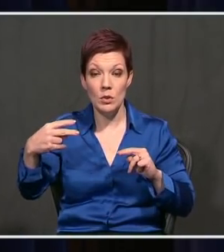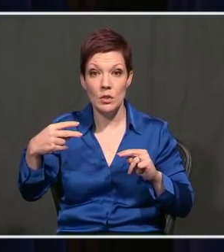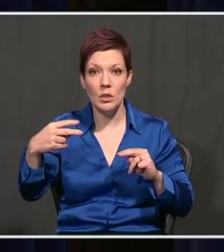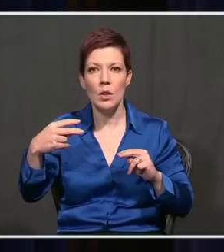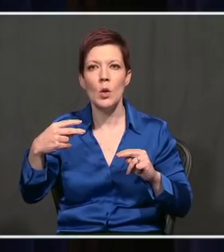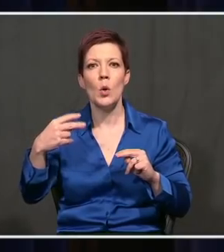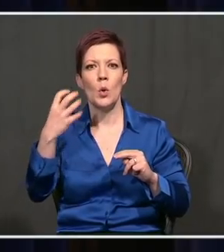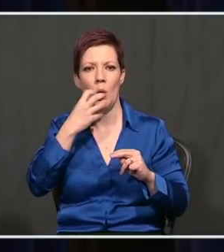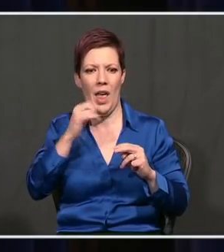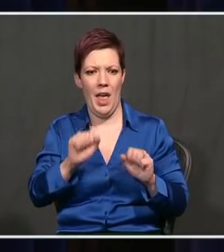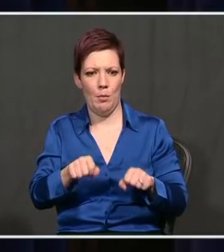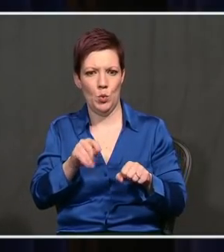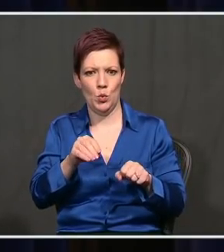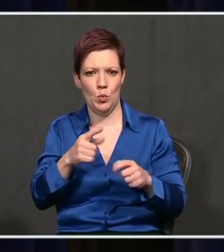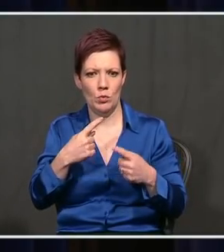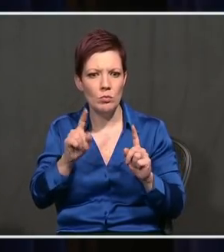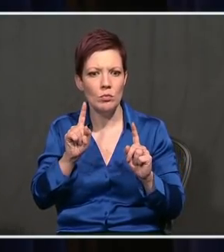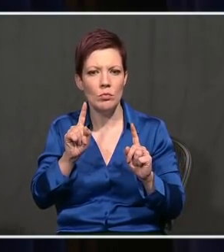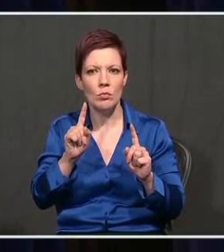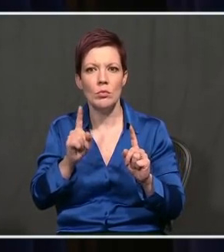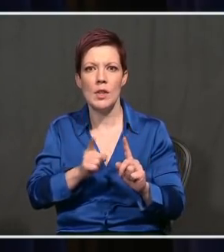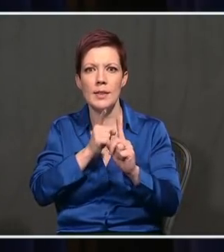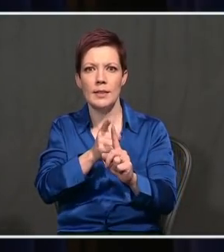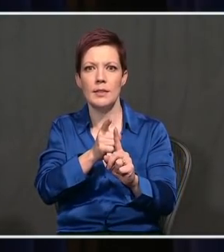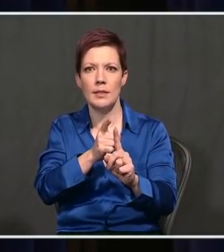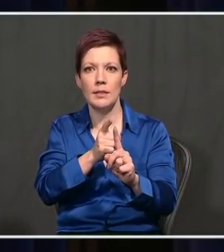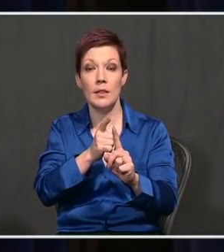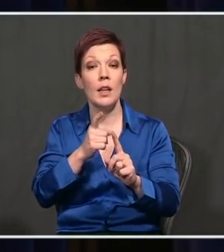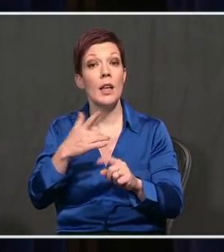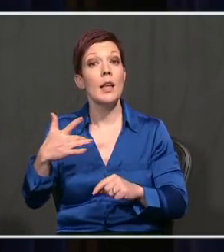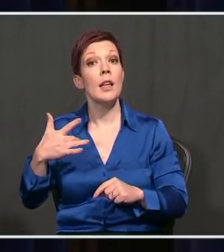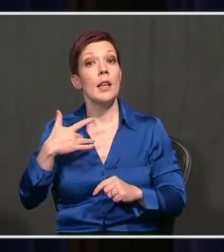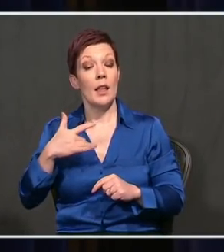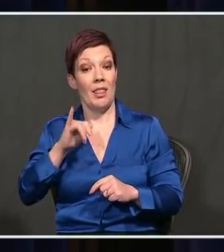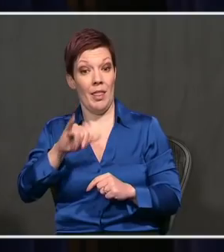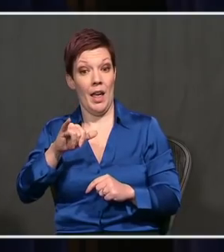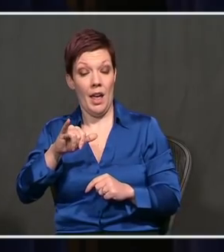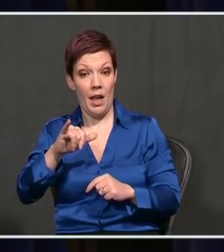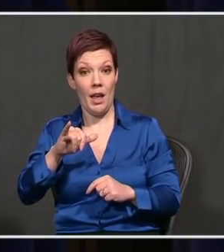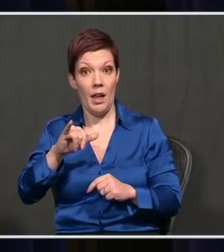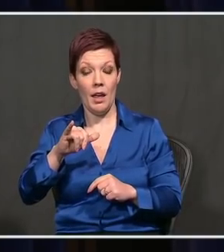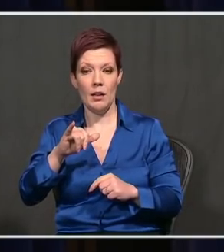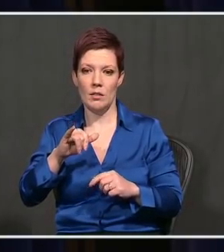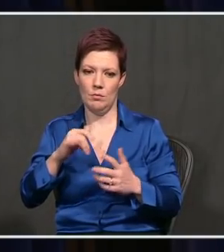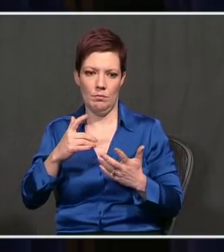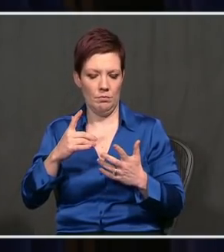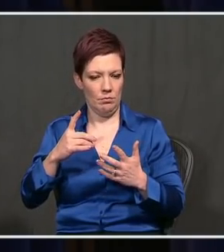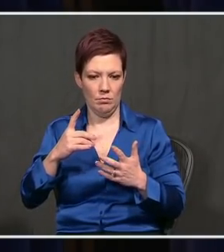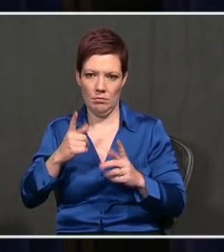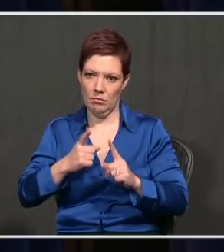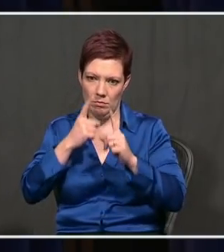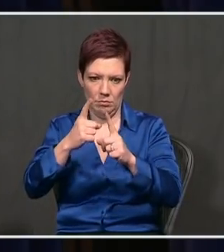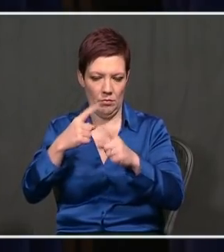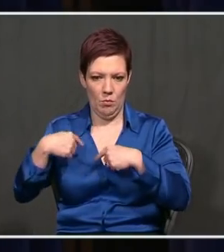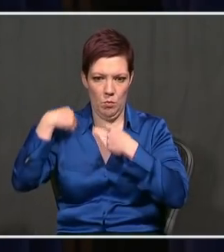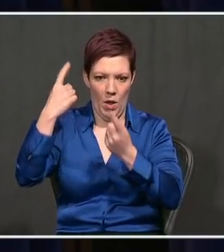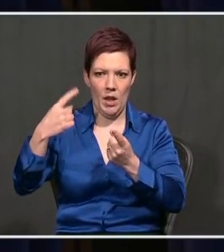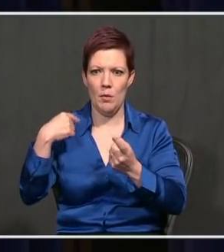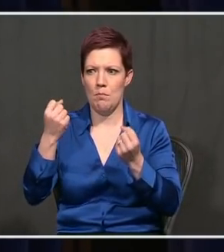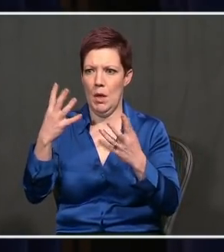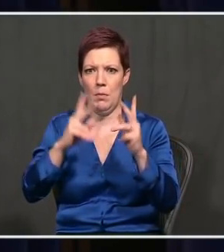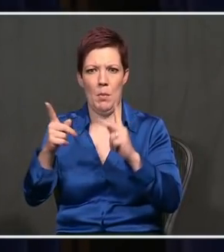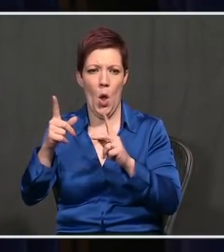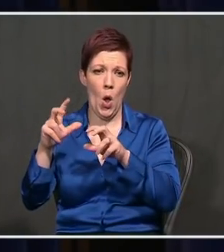is where we cut, I would say, most of the time. Those platform technologies have been invested into for decades for some of